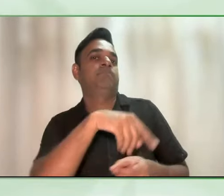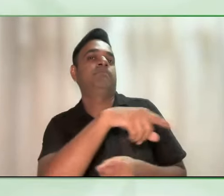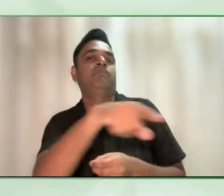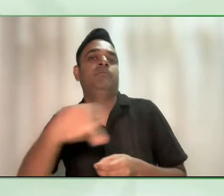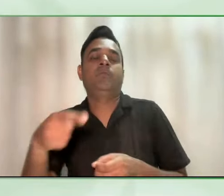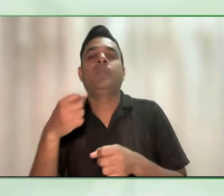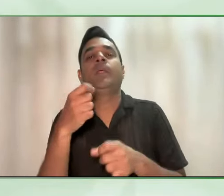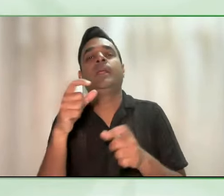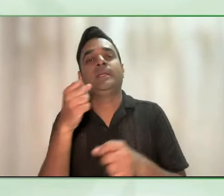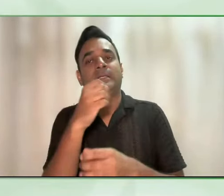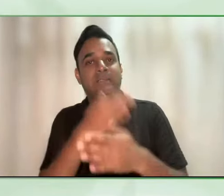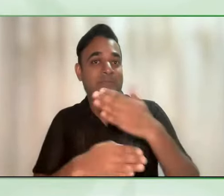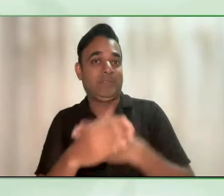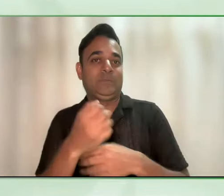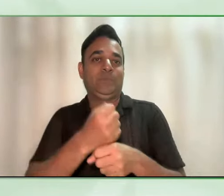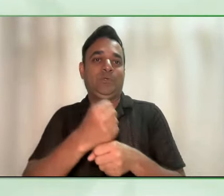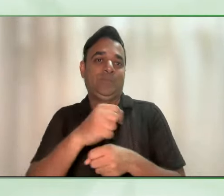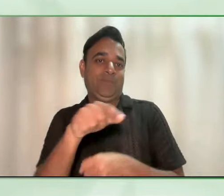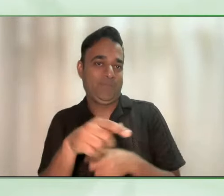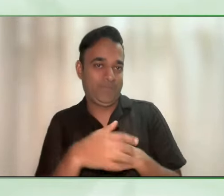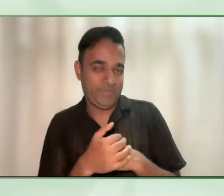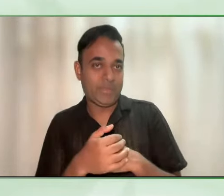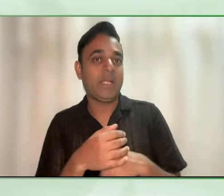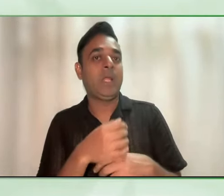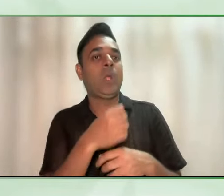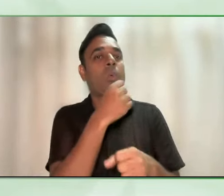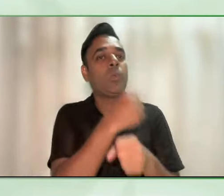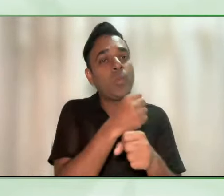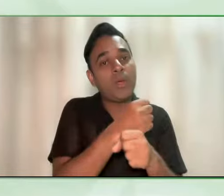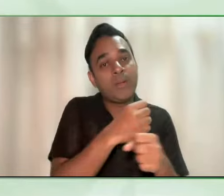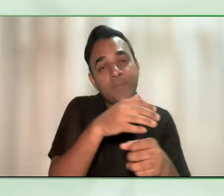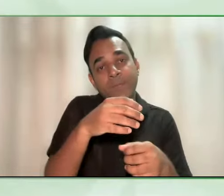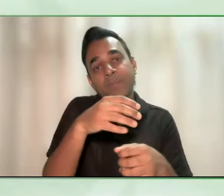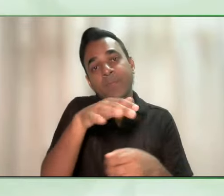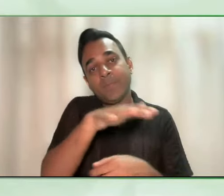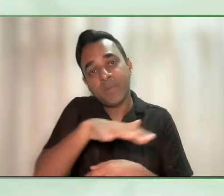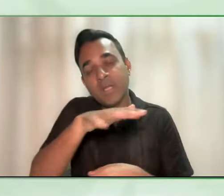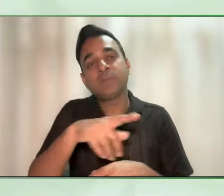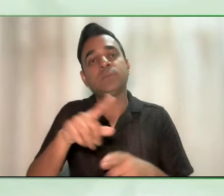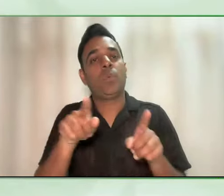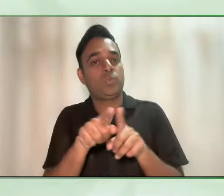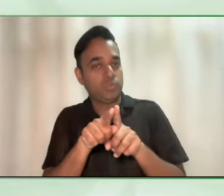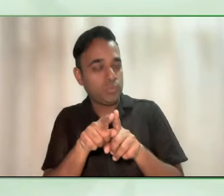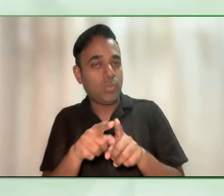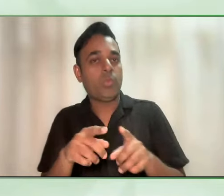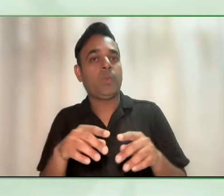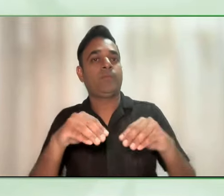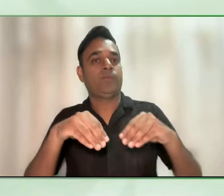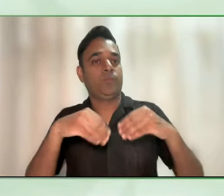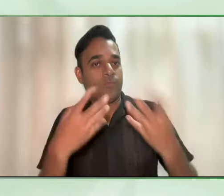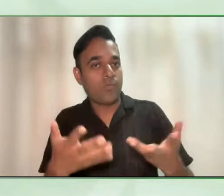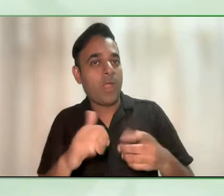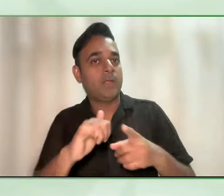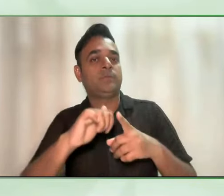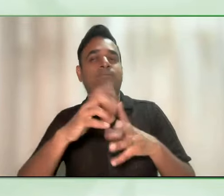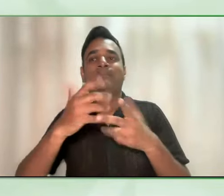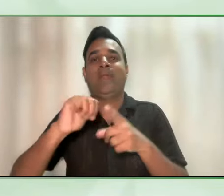invest more resources in the transition phase from school to work. Especially in